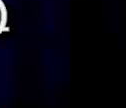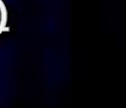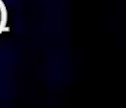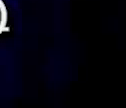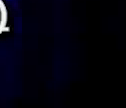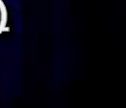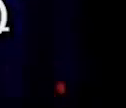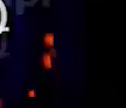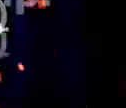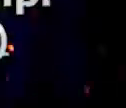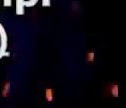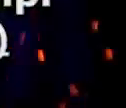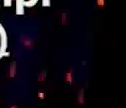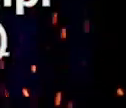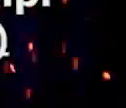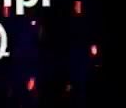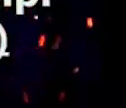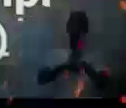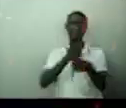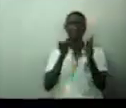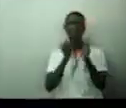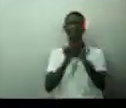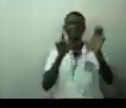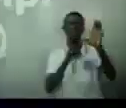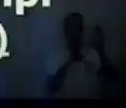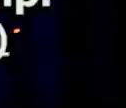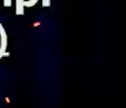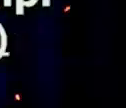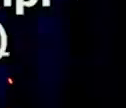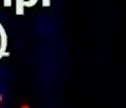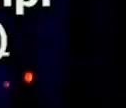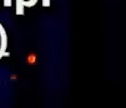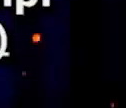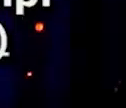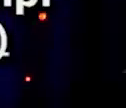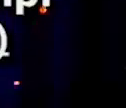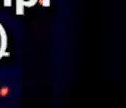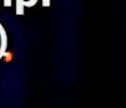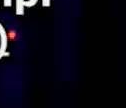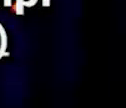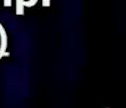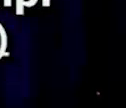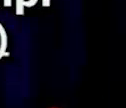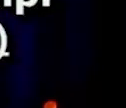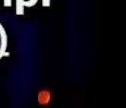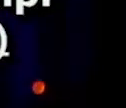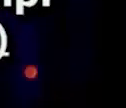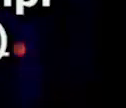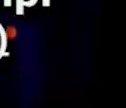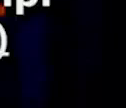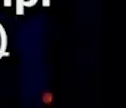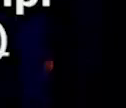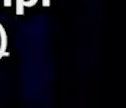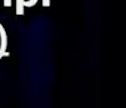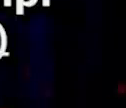temple. The city does not need the sun or the moon to shine on it, for the glory of God gives it light, and